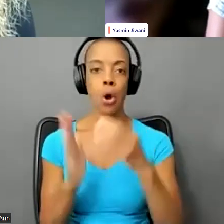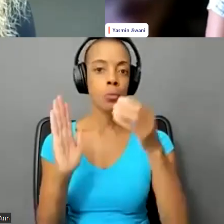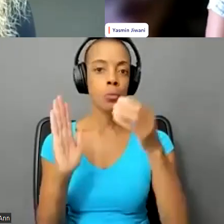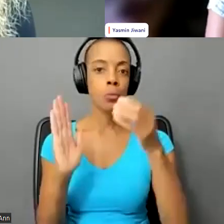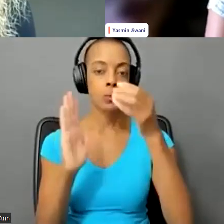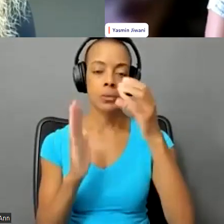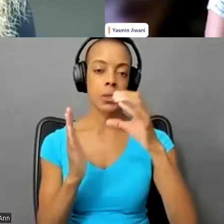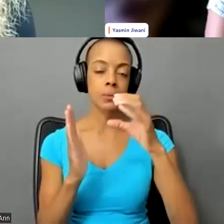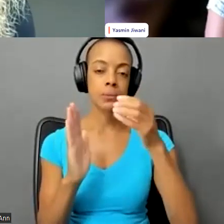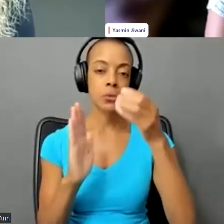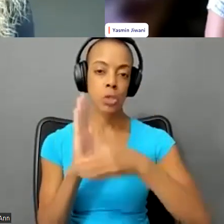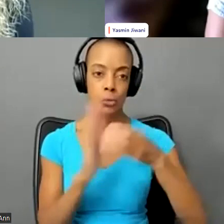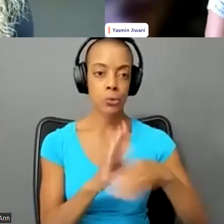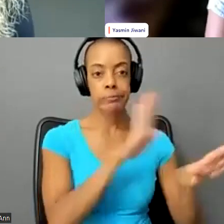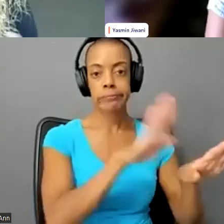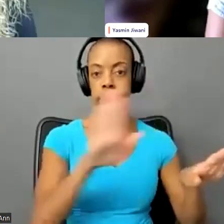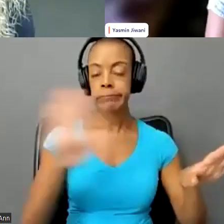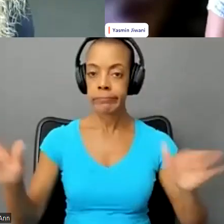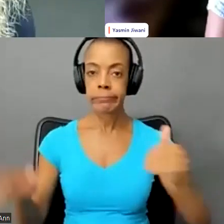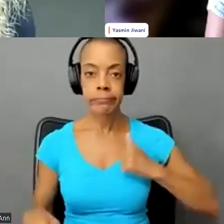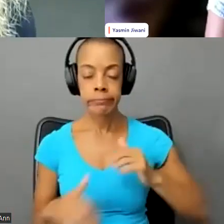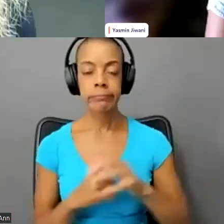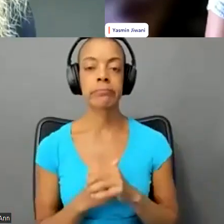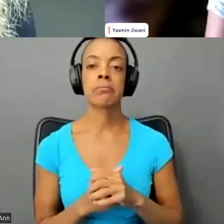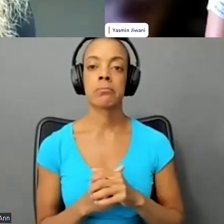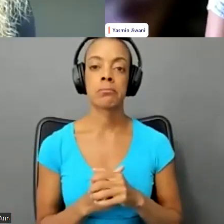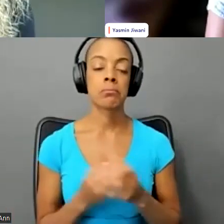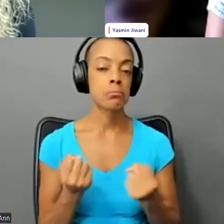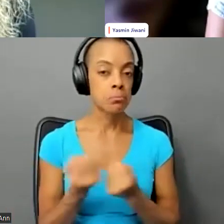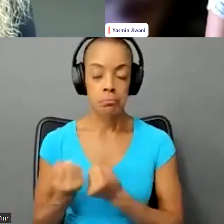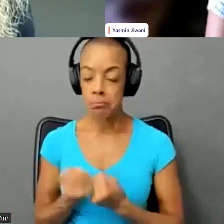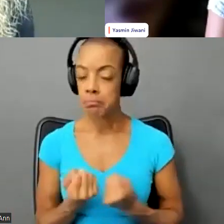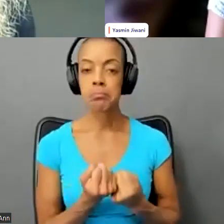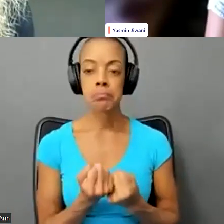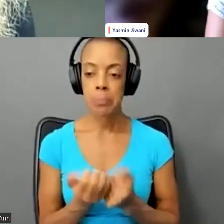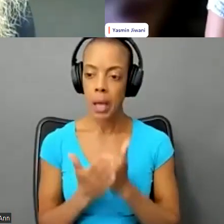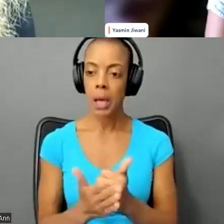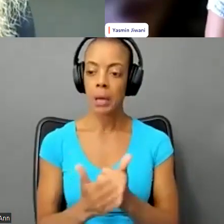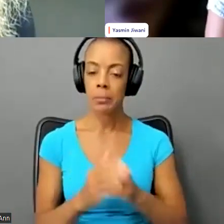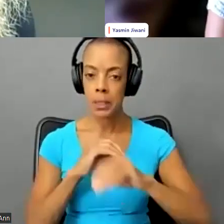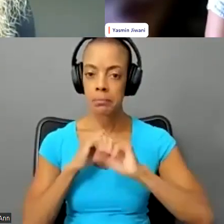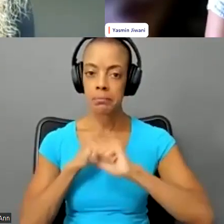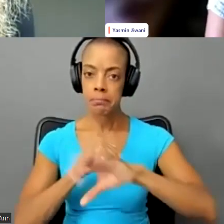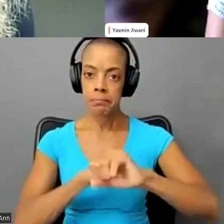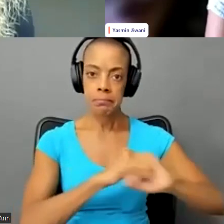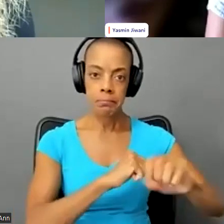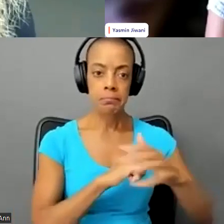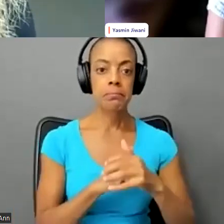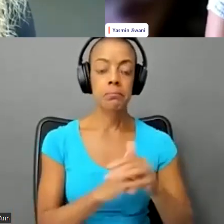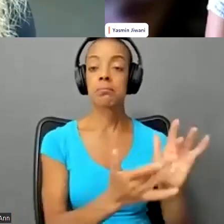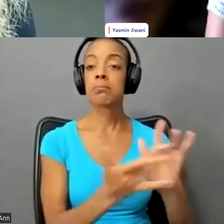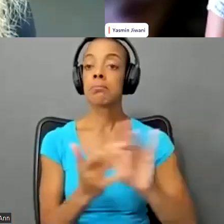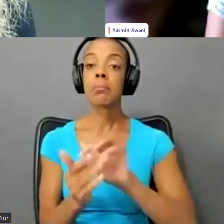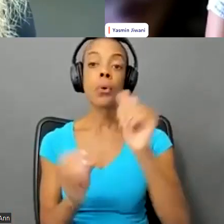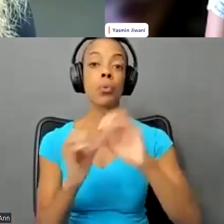work with them, for them, helping to push that message out again. And like I said, reach out to other organizations that,